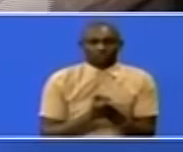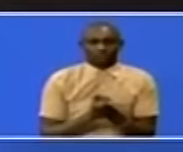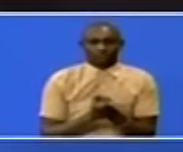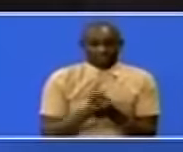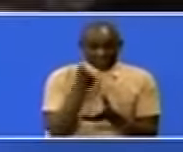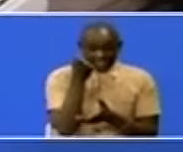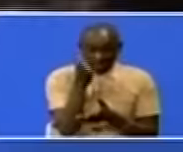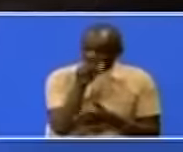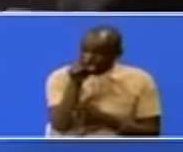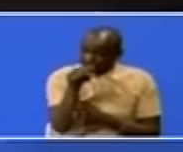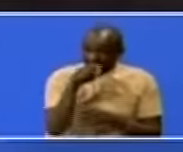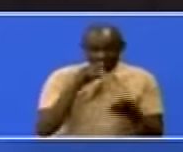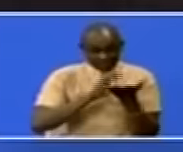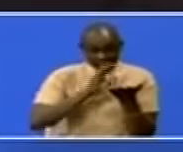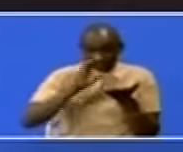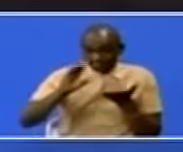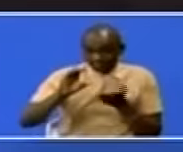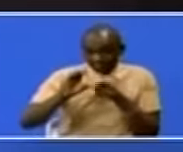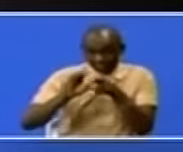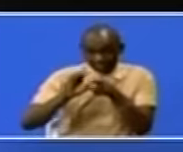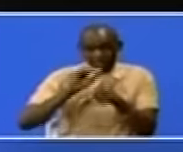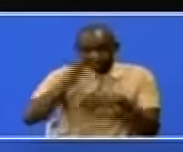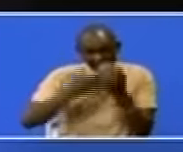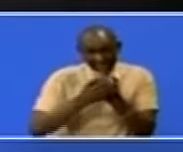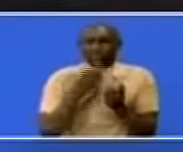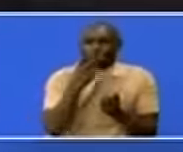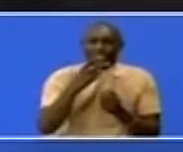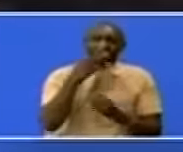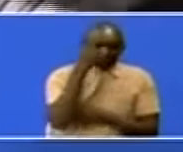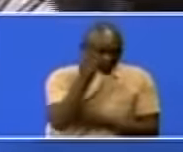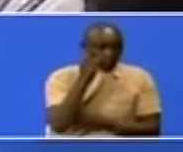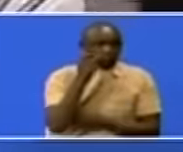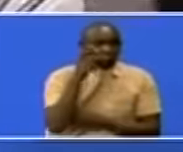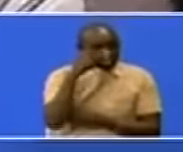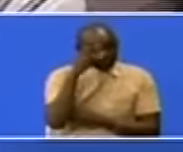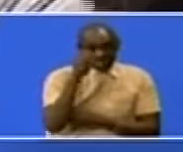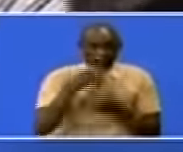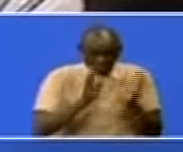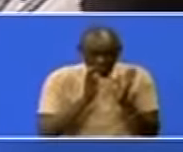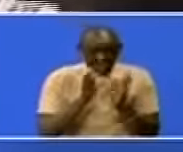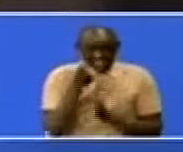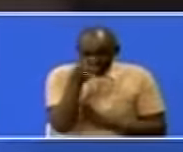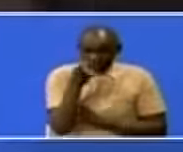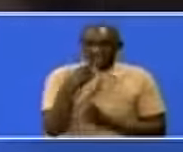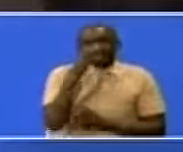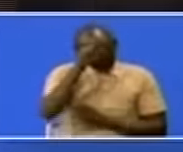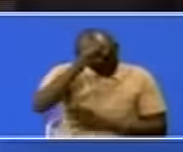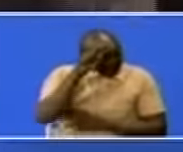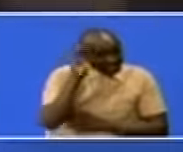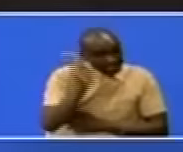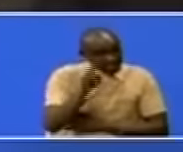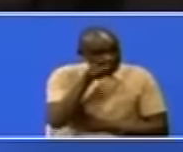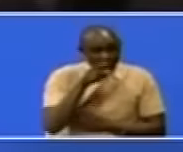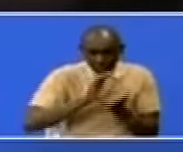Apart from the funds allocated to rehabilitate 234 kilometers of roads, 53.5 billion shillings was